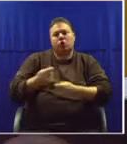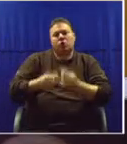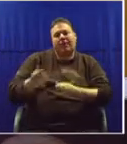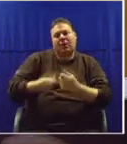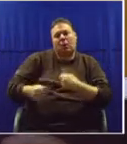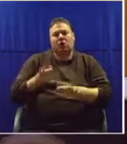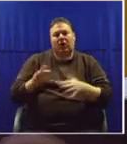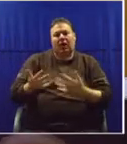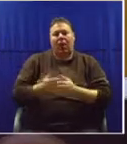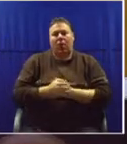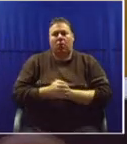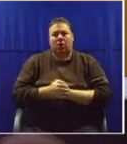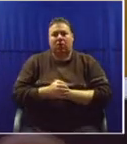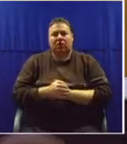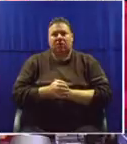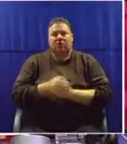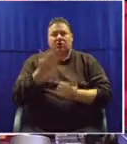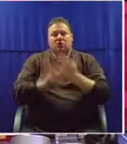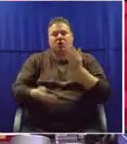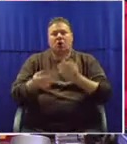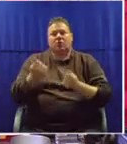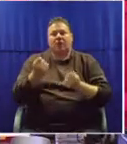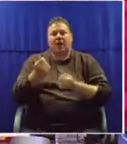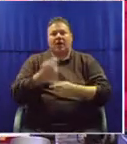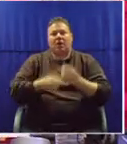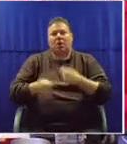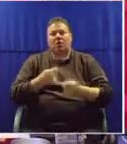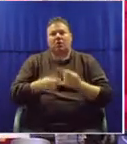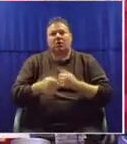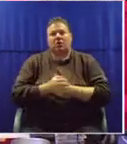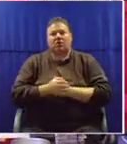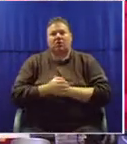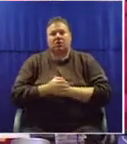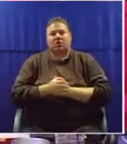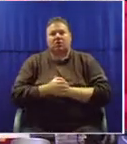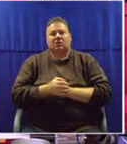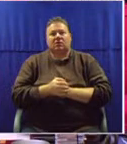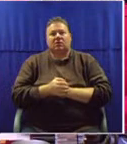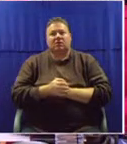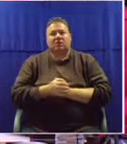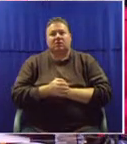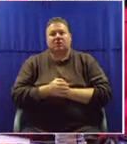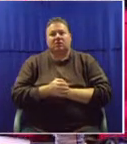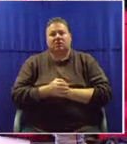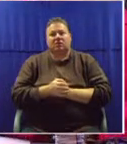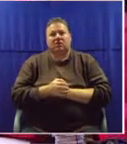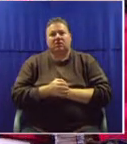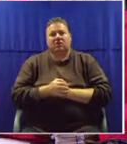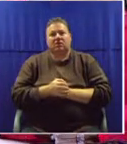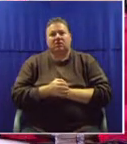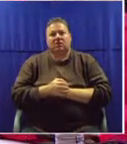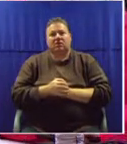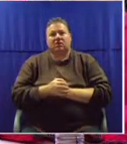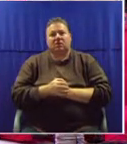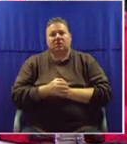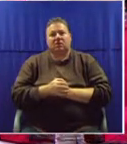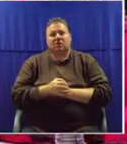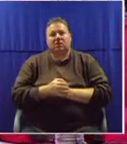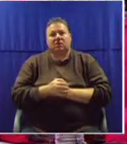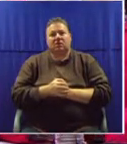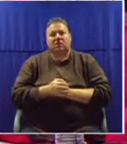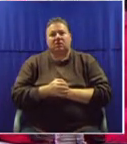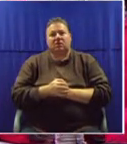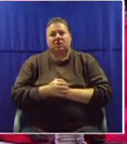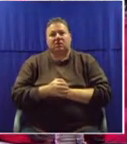Now, addressed by someone who's charged with money laundering, kidnapping, honorable member, bribery, torture, honorable member,